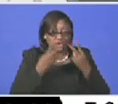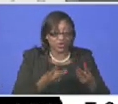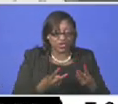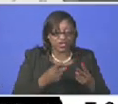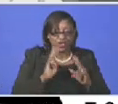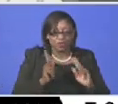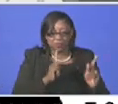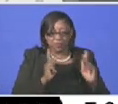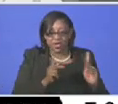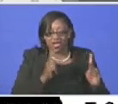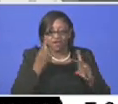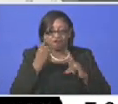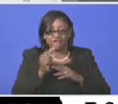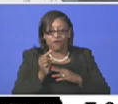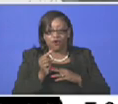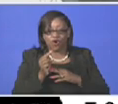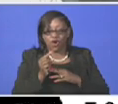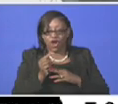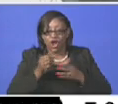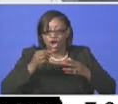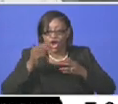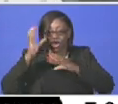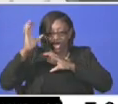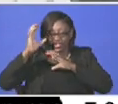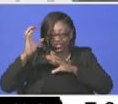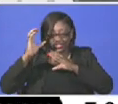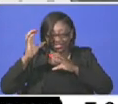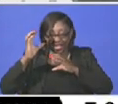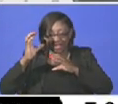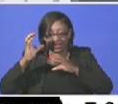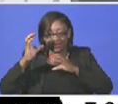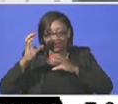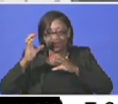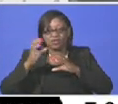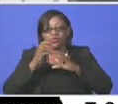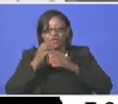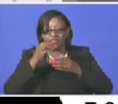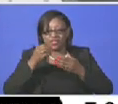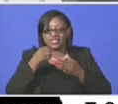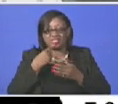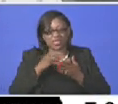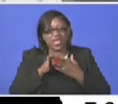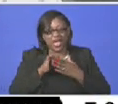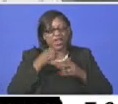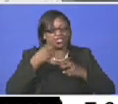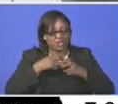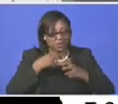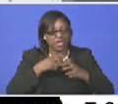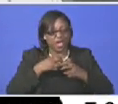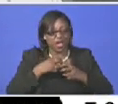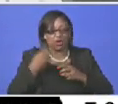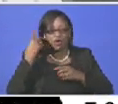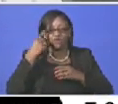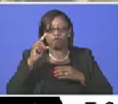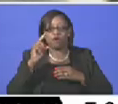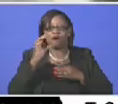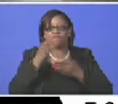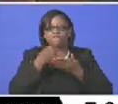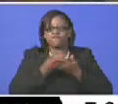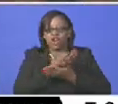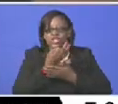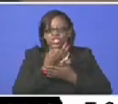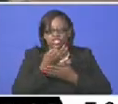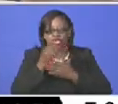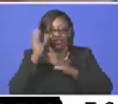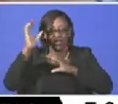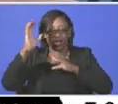to prepare conch salad, you know, the traditional way, you know, how we eat it, but fresh conch. It's going to be a little challenging for us to do that. And so